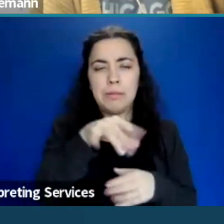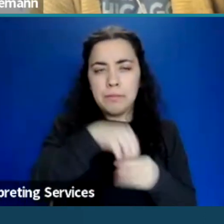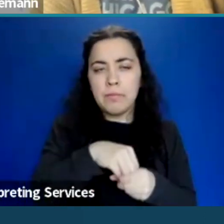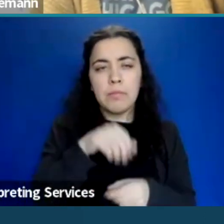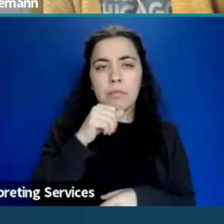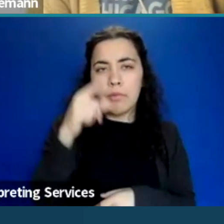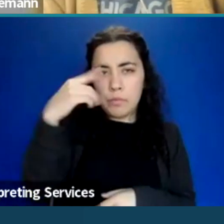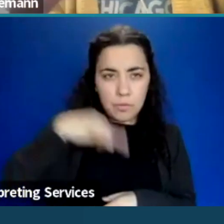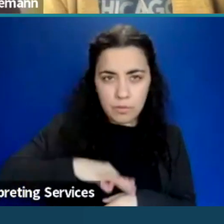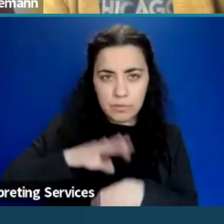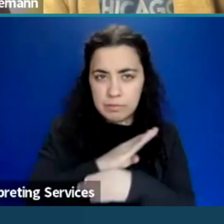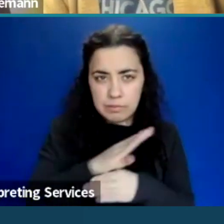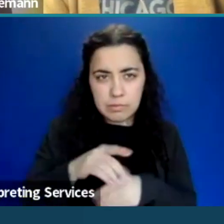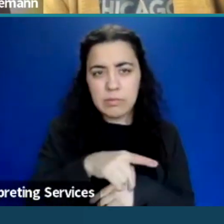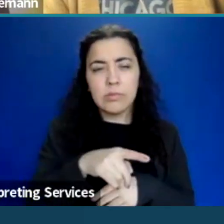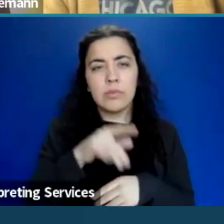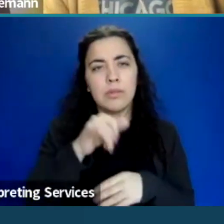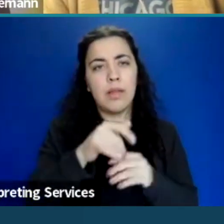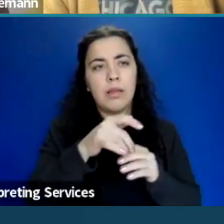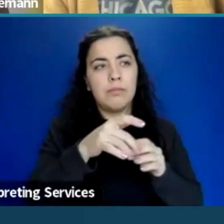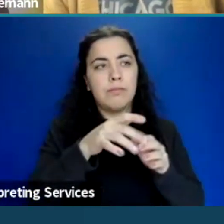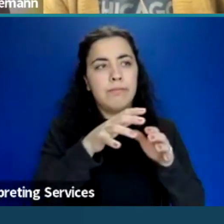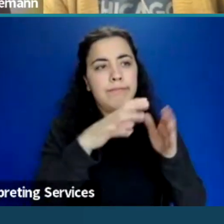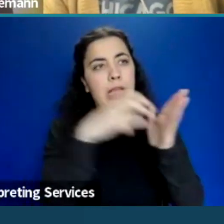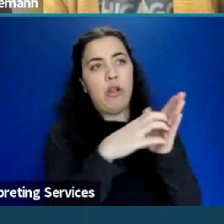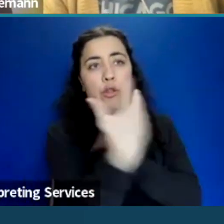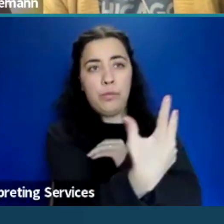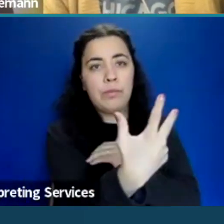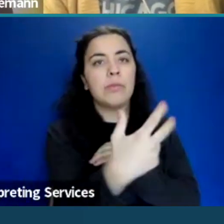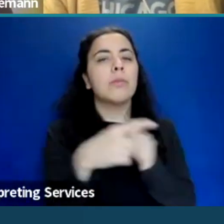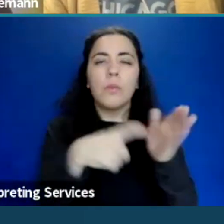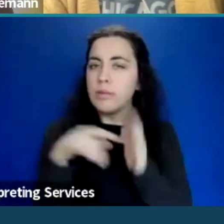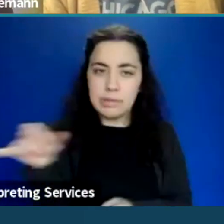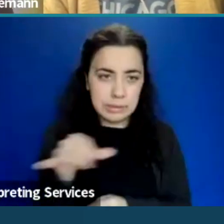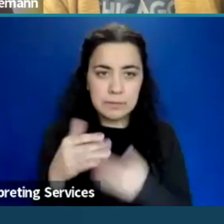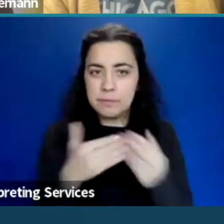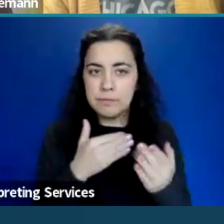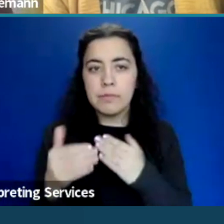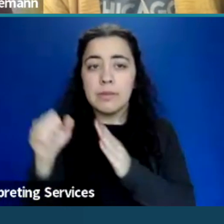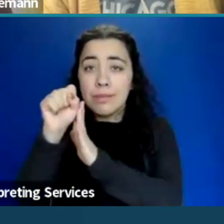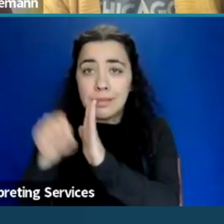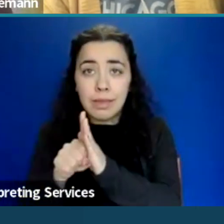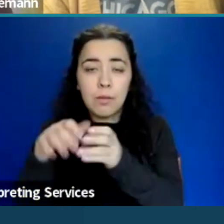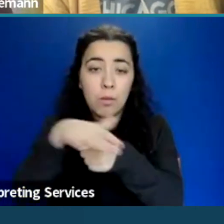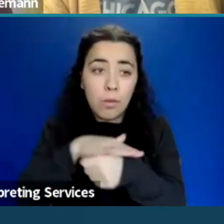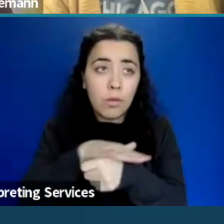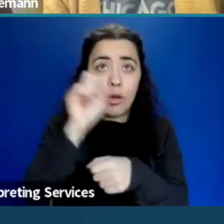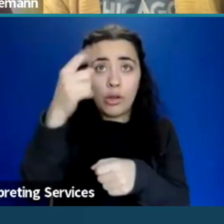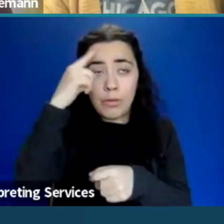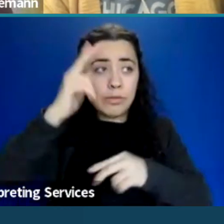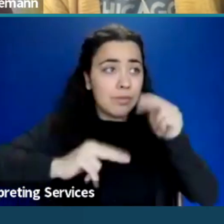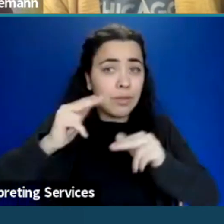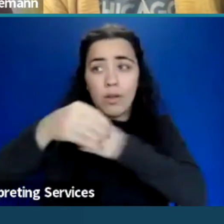Title III, and the requirements are the same. Whether it's a state or local government facility, office, program, they have the